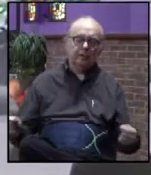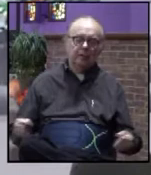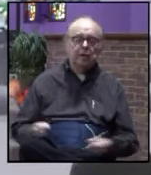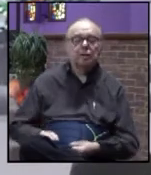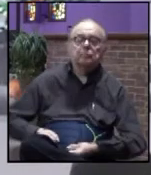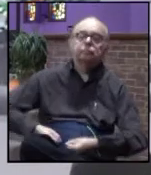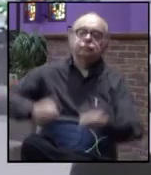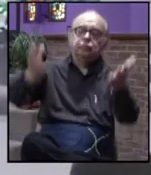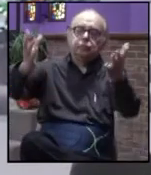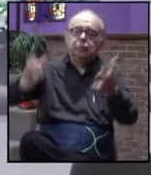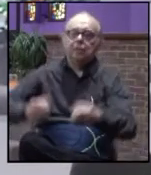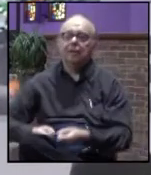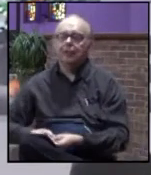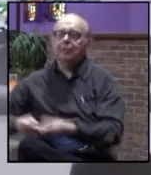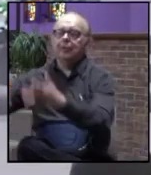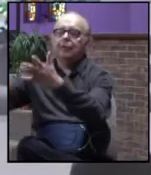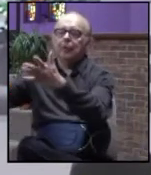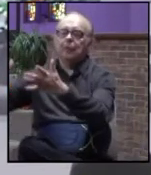them